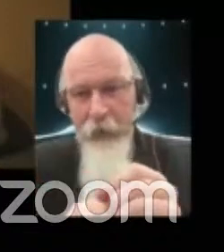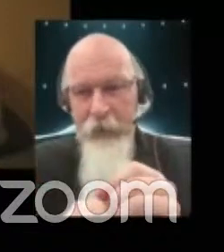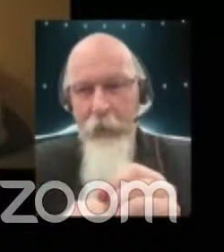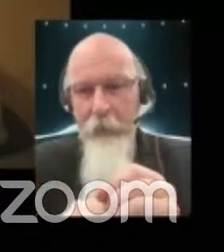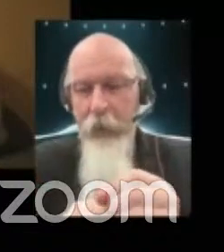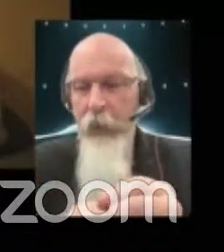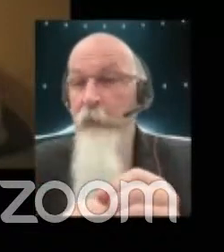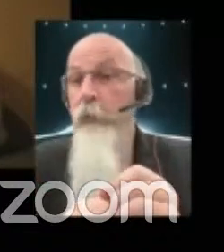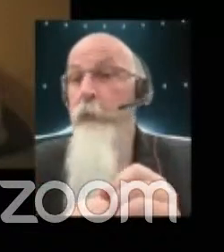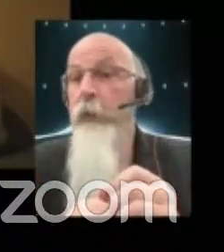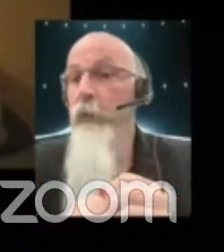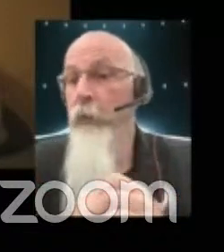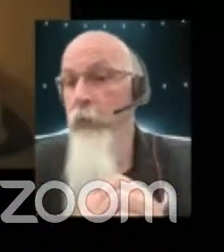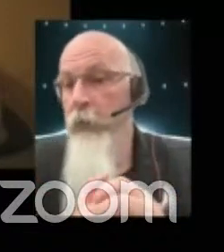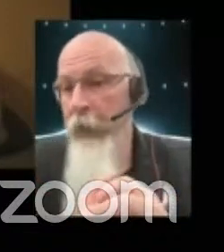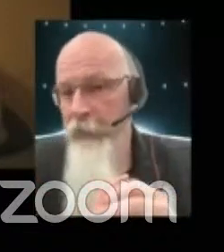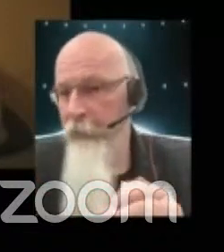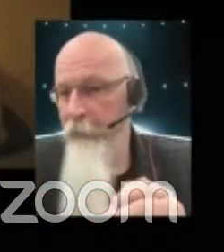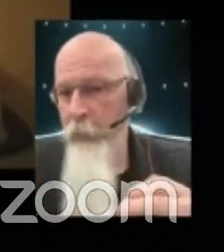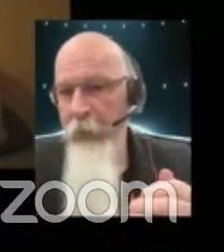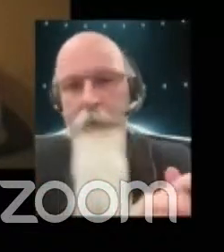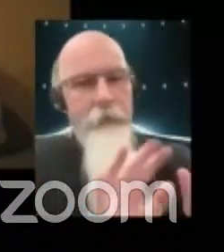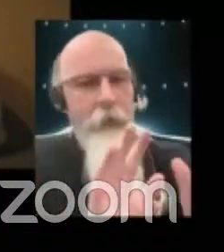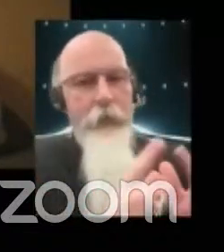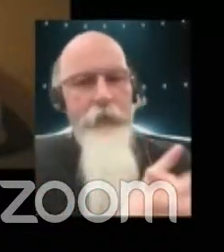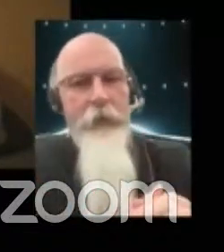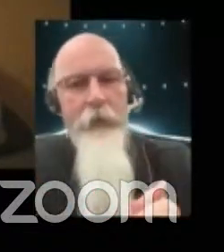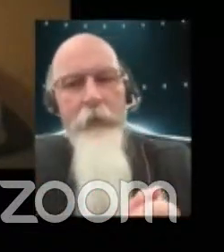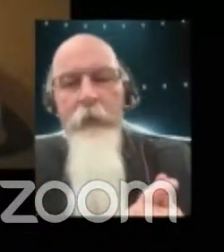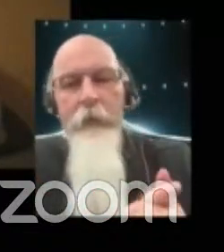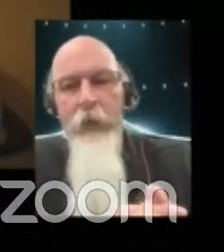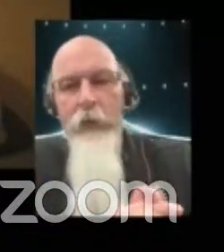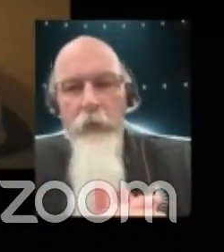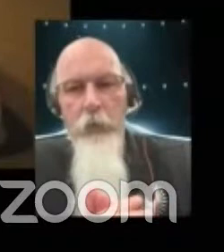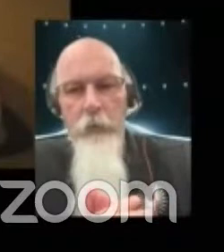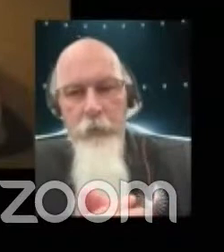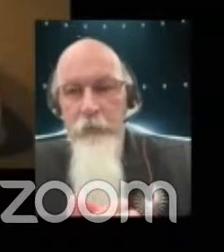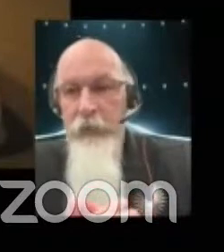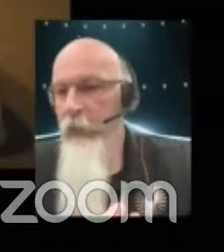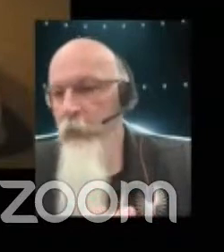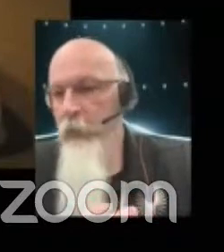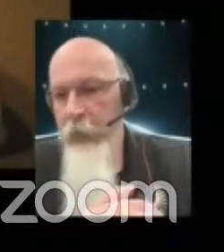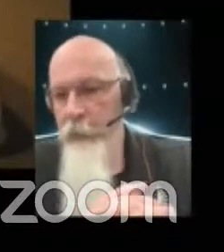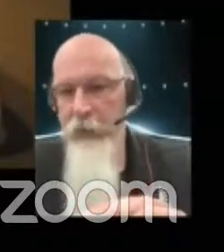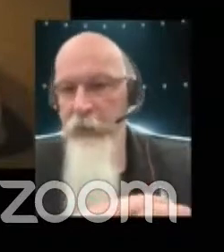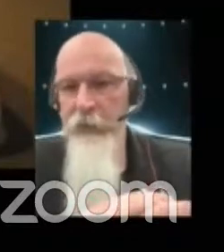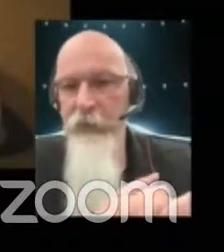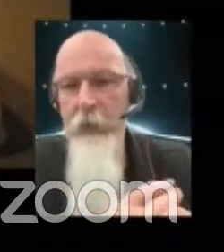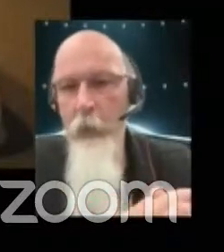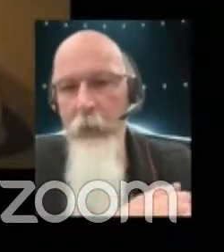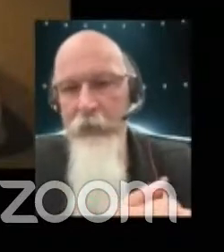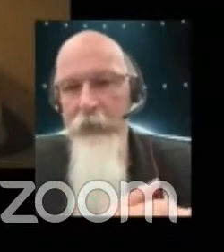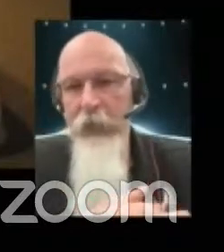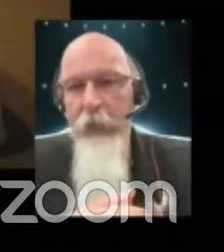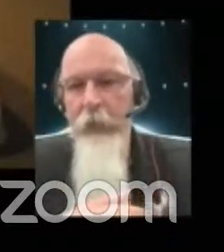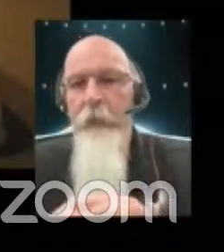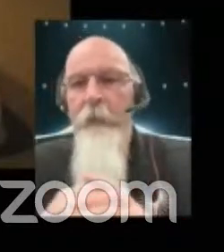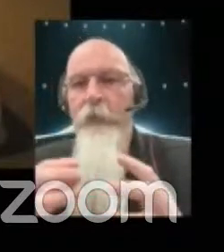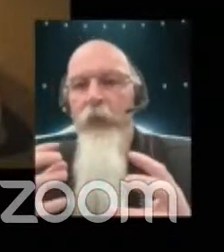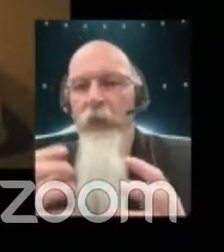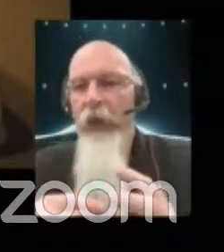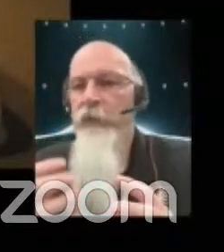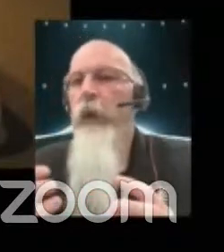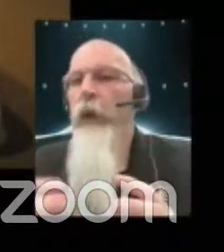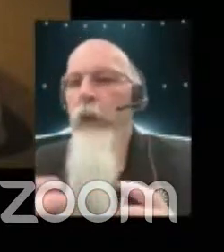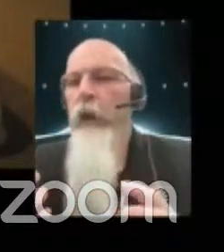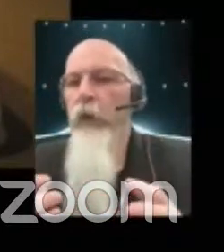Pentagon people discovered other people have been thrown the grenades and everybody else not so good there are a few of us who've taken the Grenada pieces to see what makes it tick